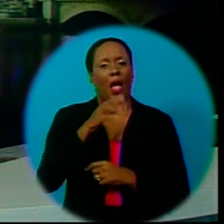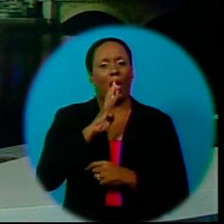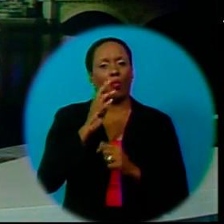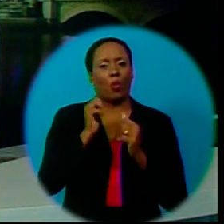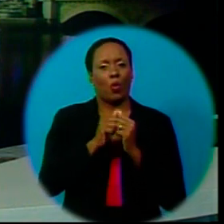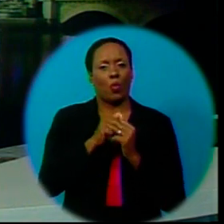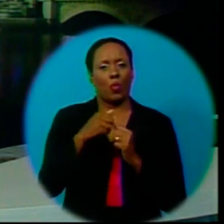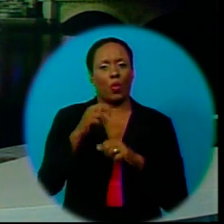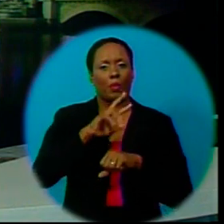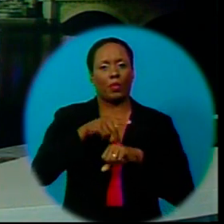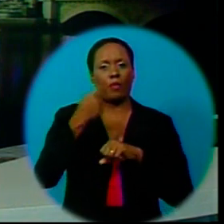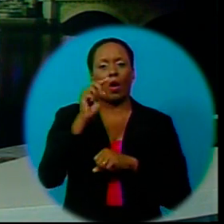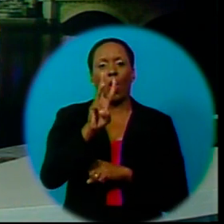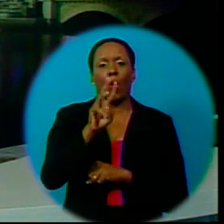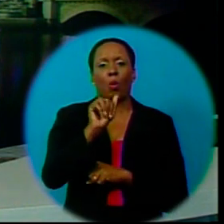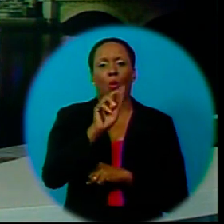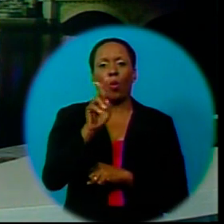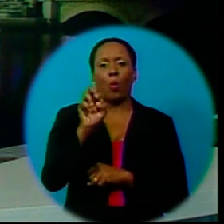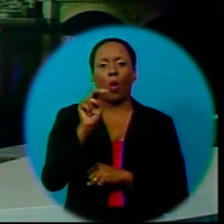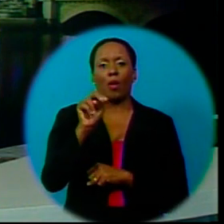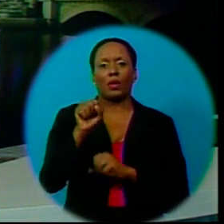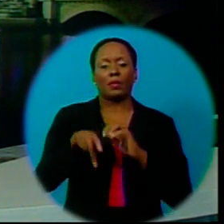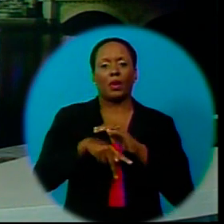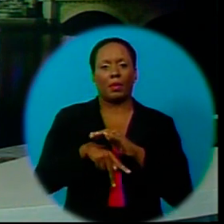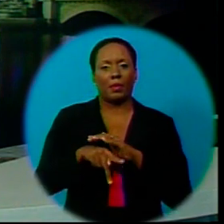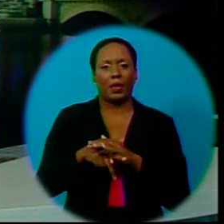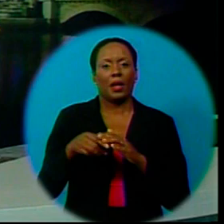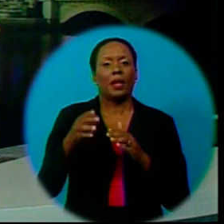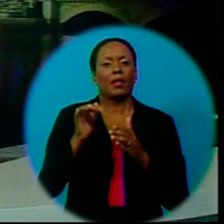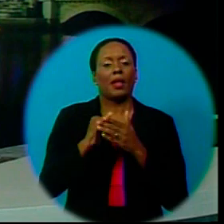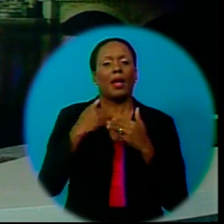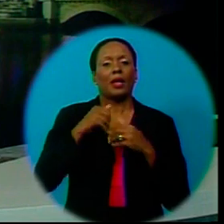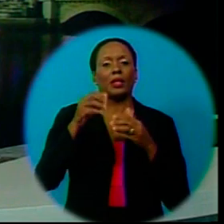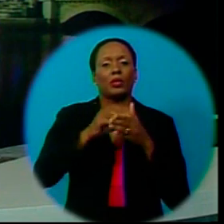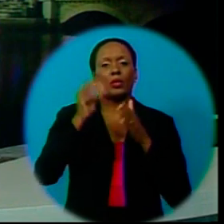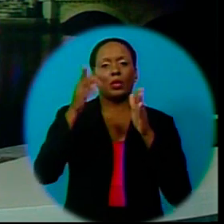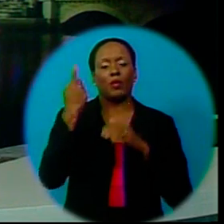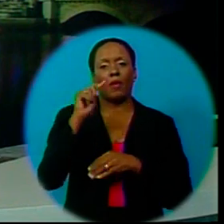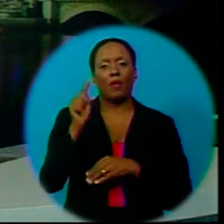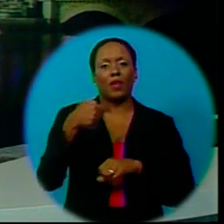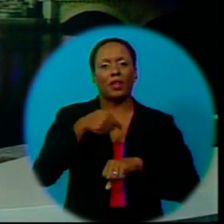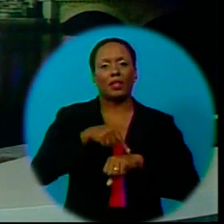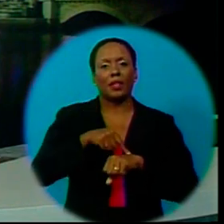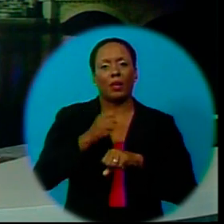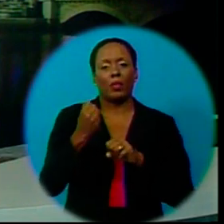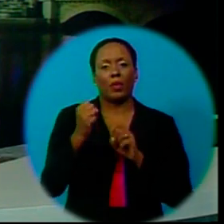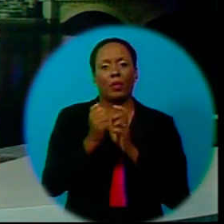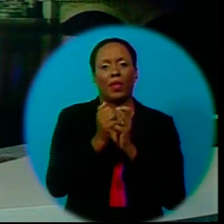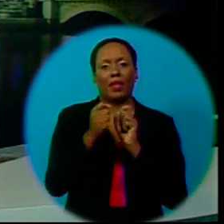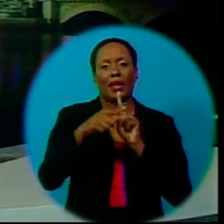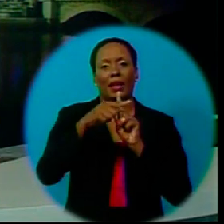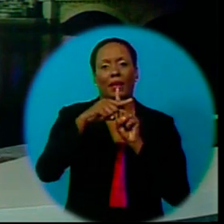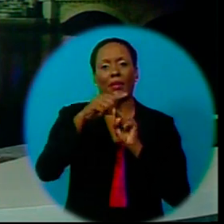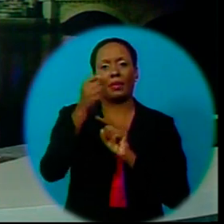head of the Warrens Primary School, which entered students in the 11+ exam for the first time this year.